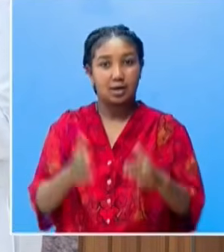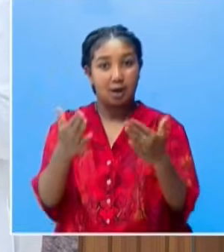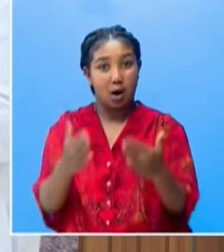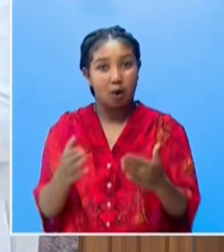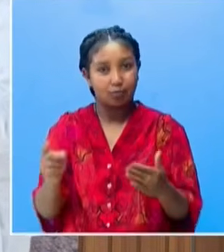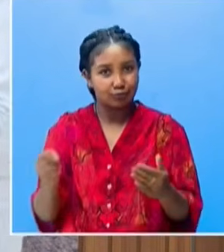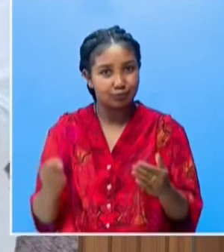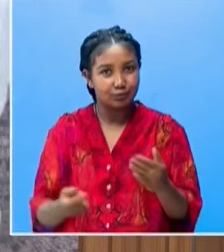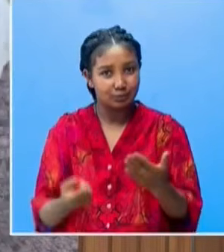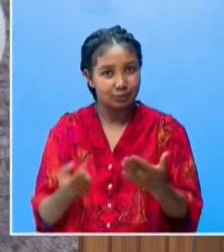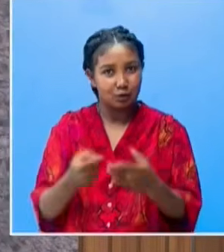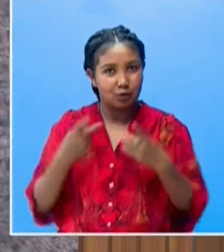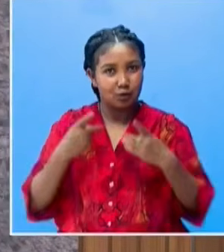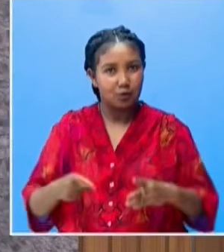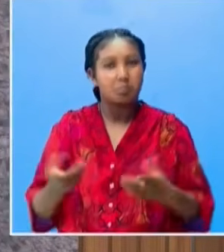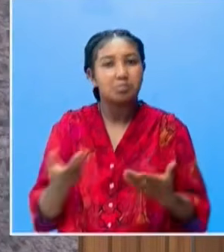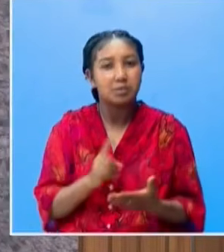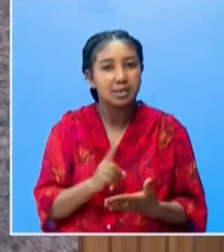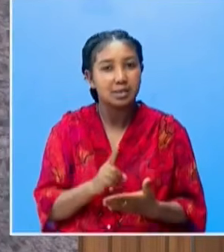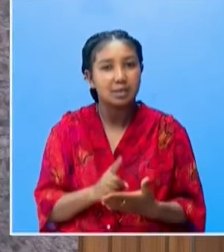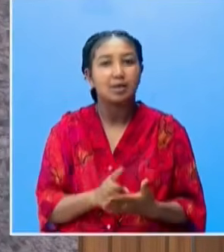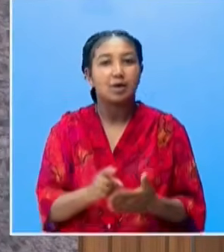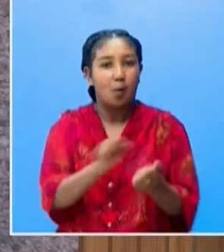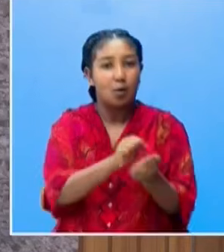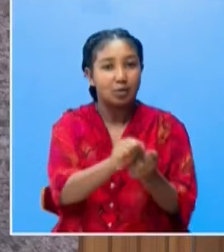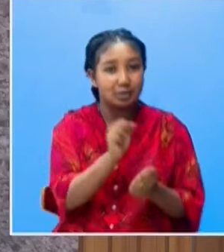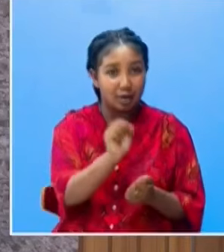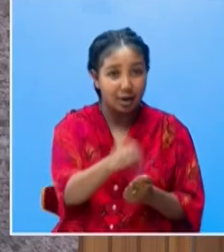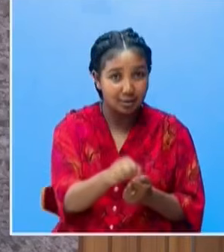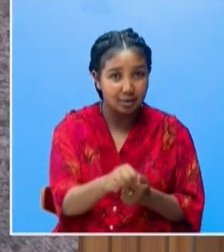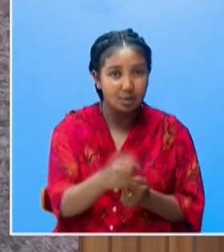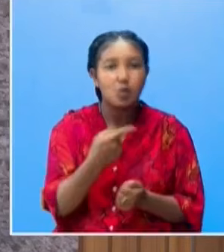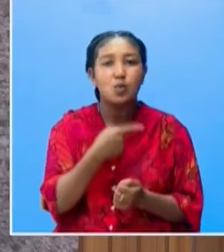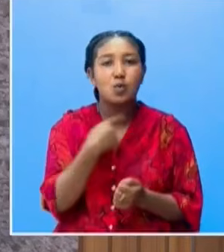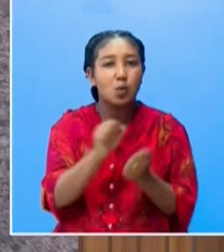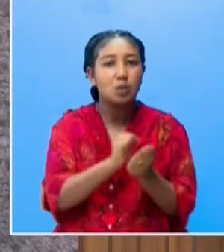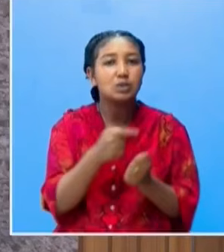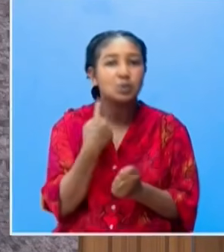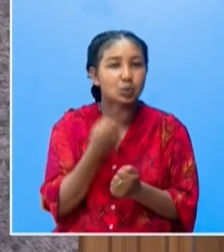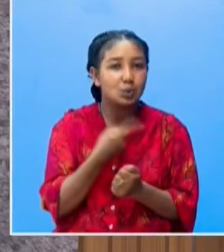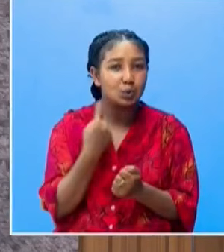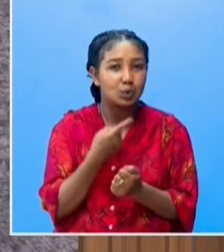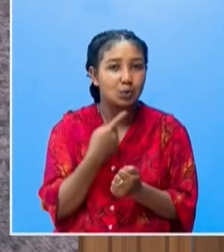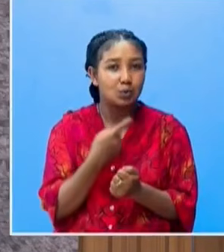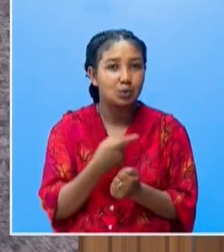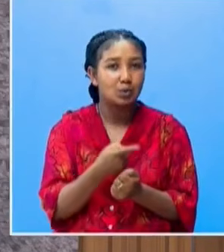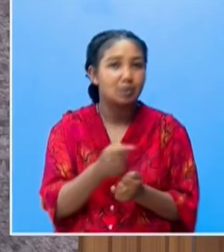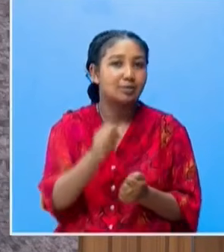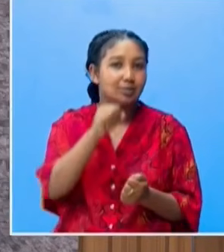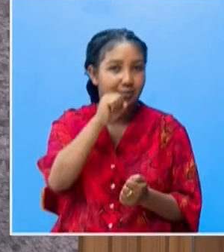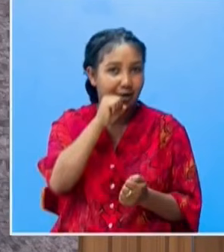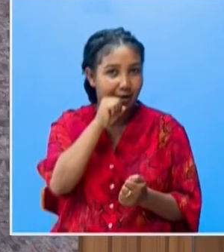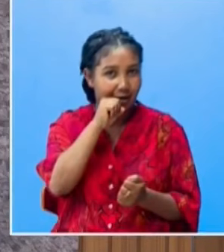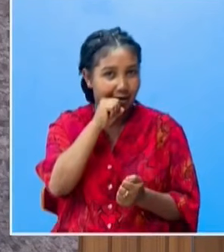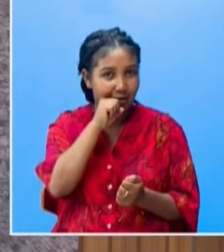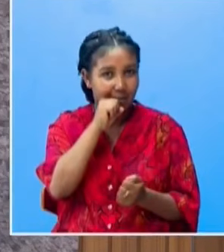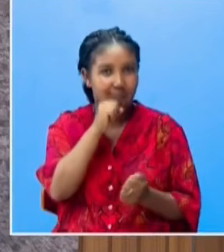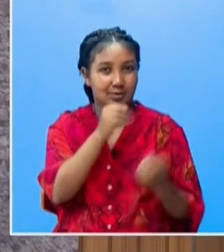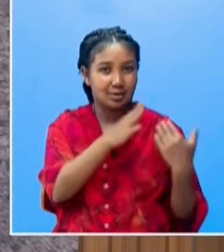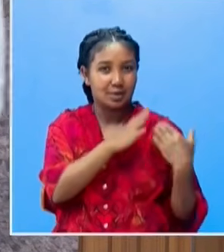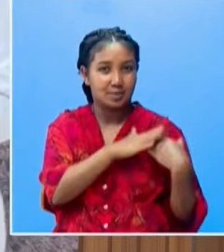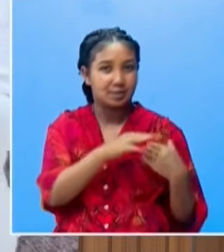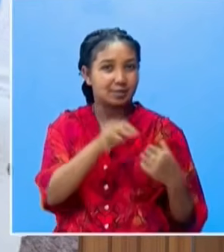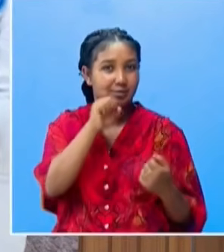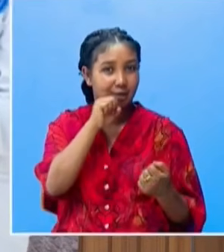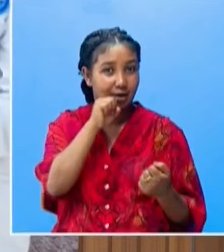is happening on the uniform. What is that? Washing. Who is doing this washing? That is Sarah, which is, Sarah